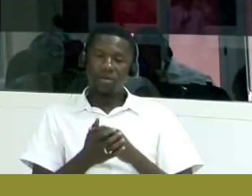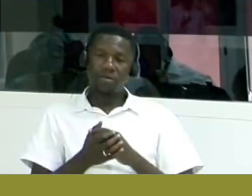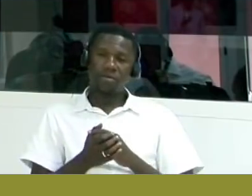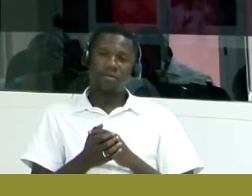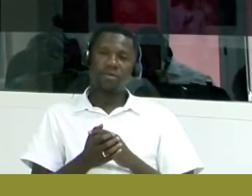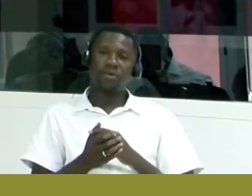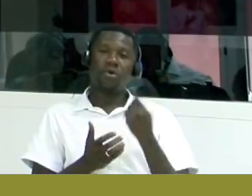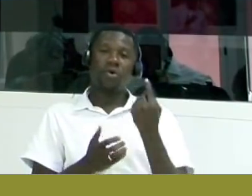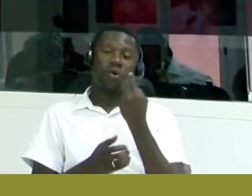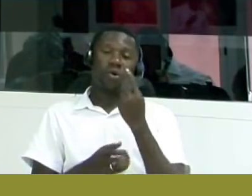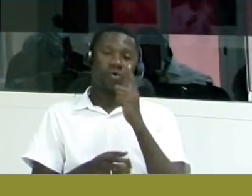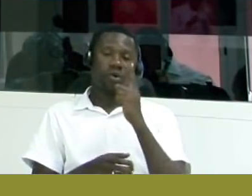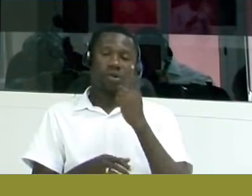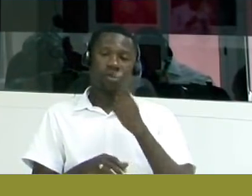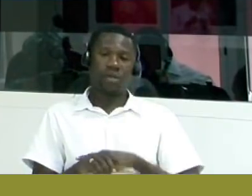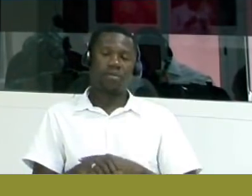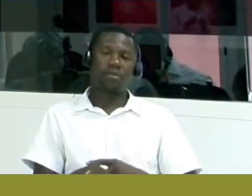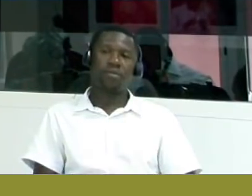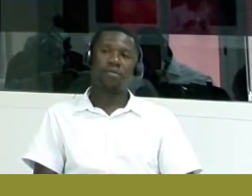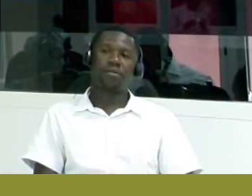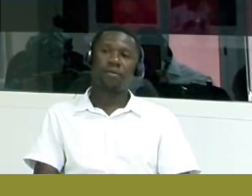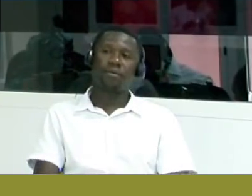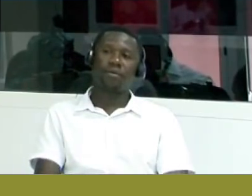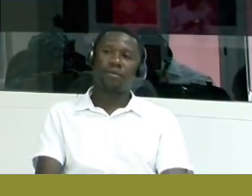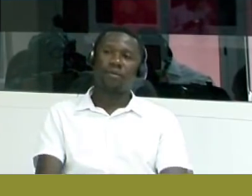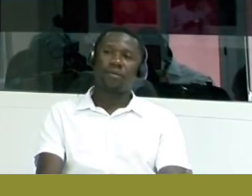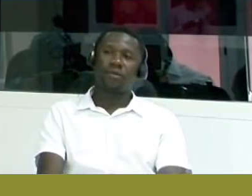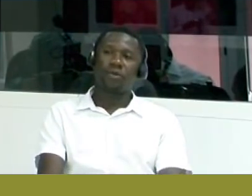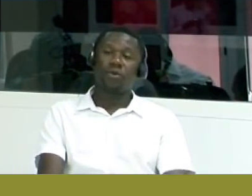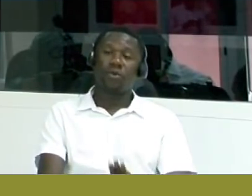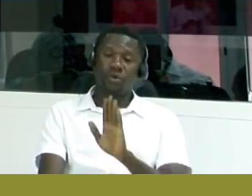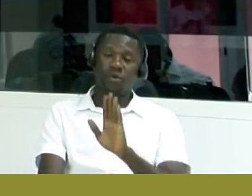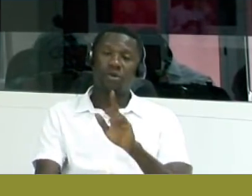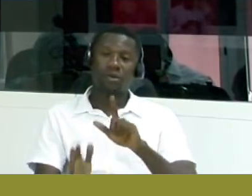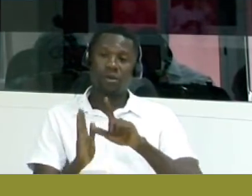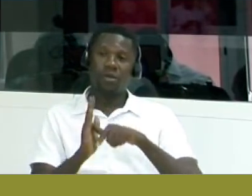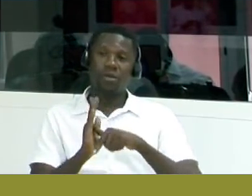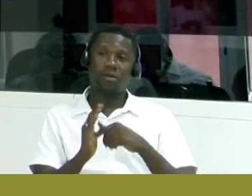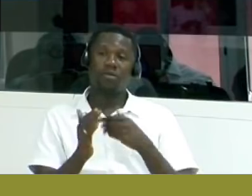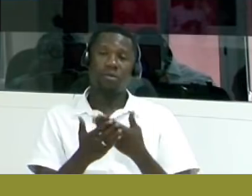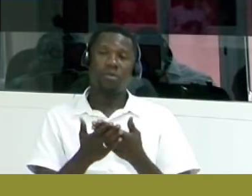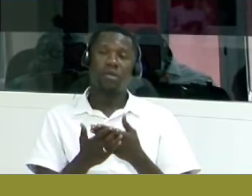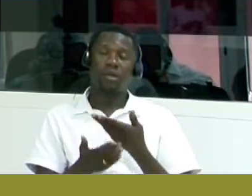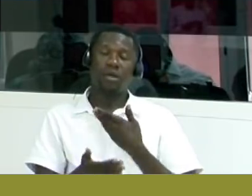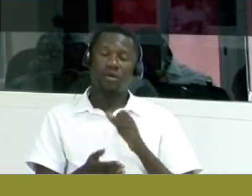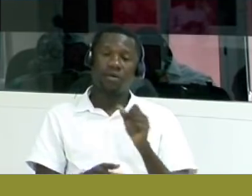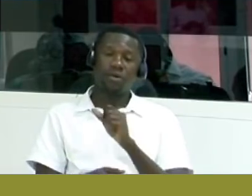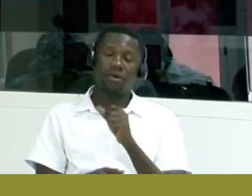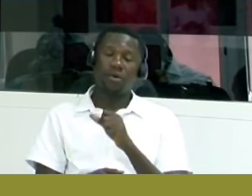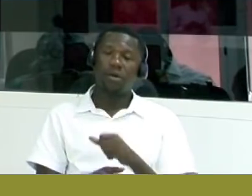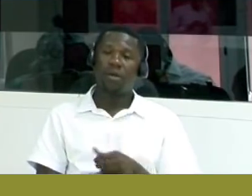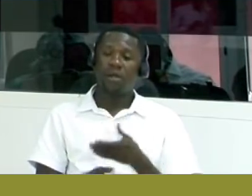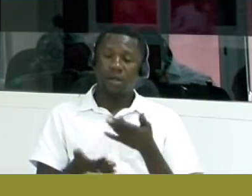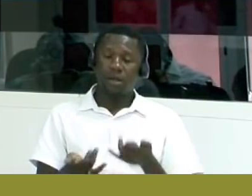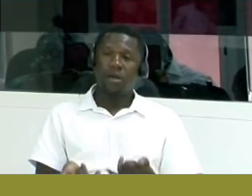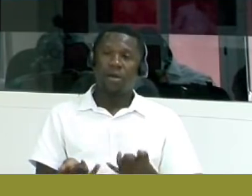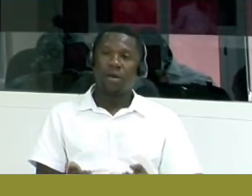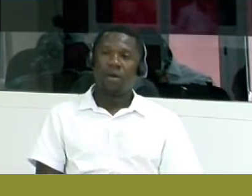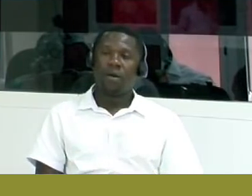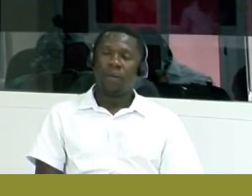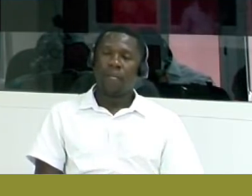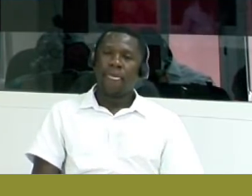Only one. Mm-hmm. Just hold a second, please. I have another account here